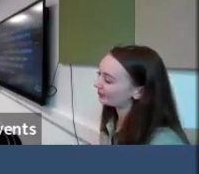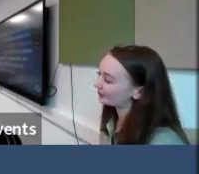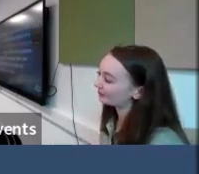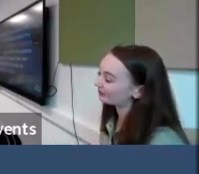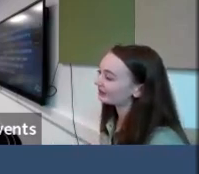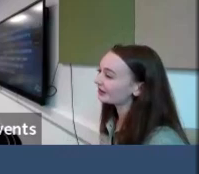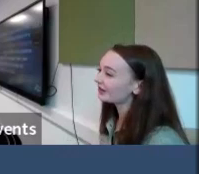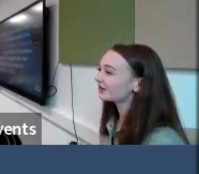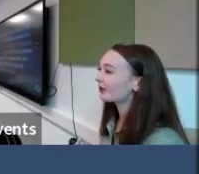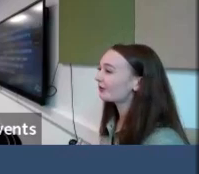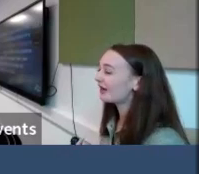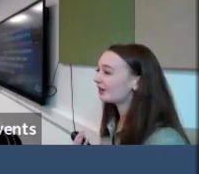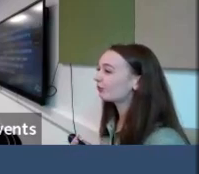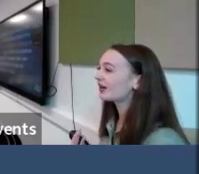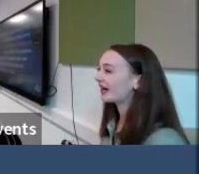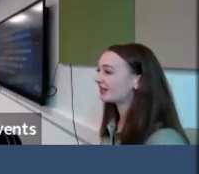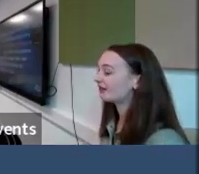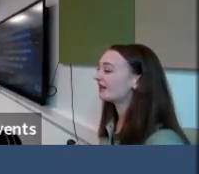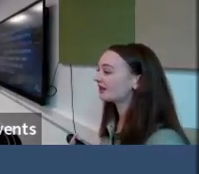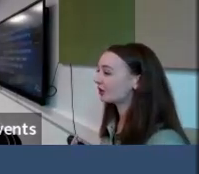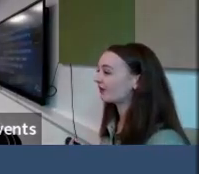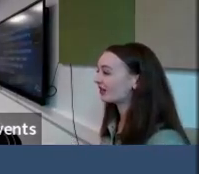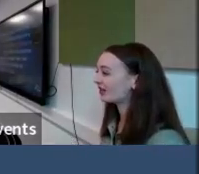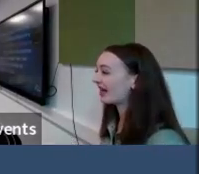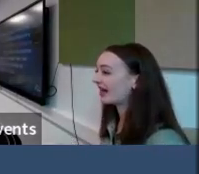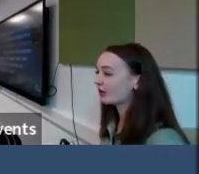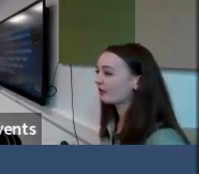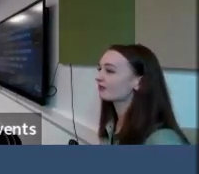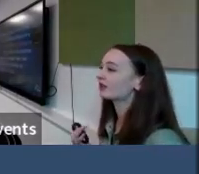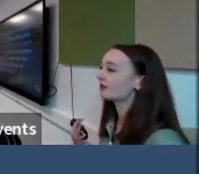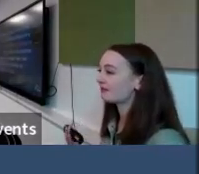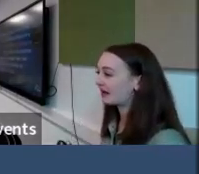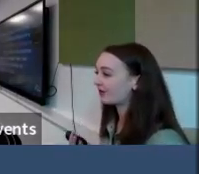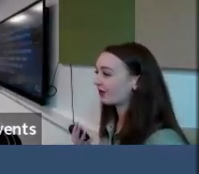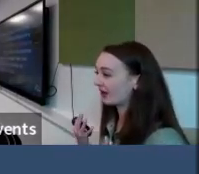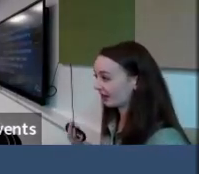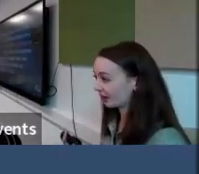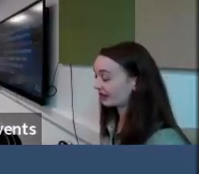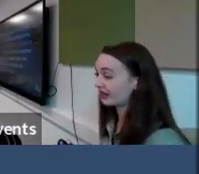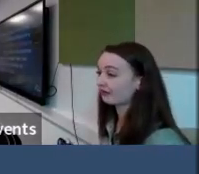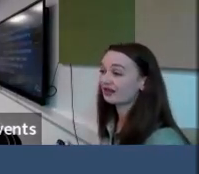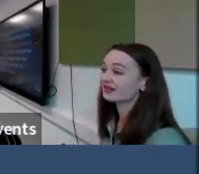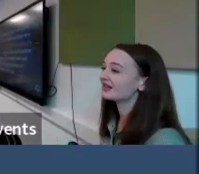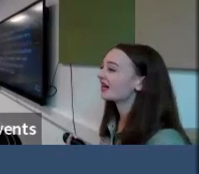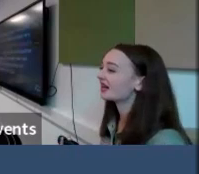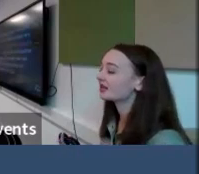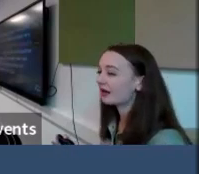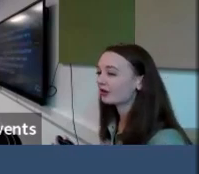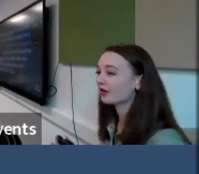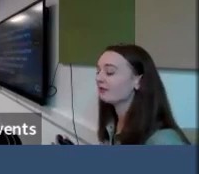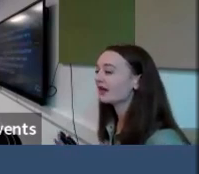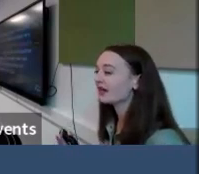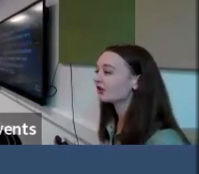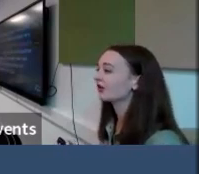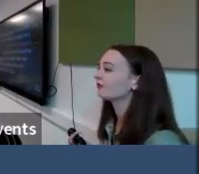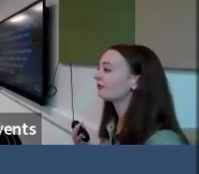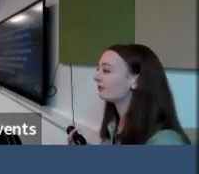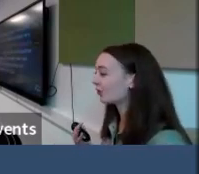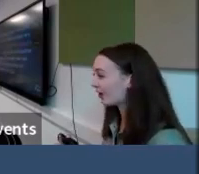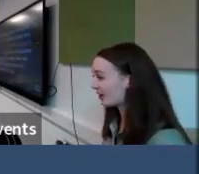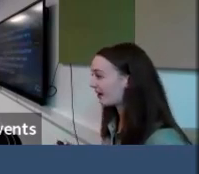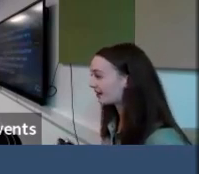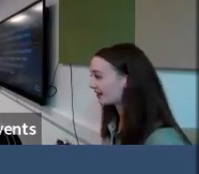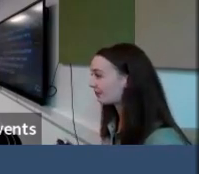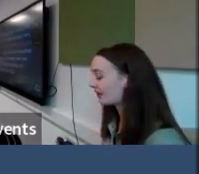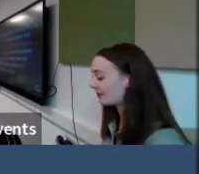less visible. So in the work I do and in the stuff I share, I always want to be mindful and inclusive of this entire spectrum and ensure that